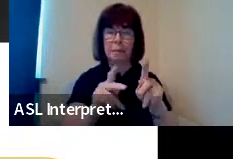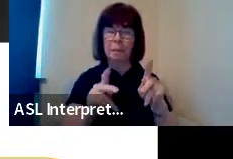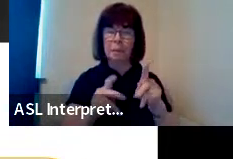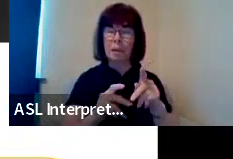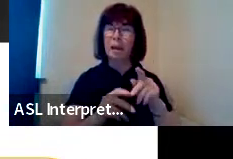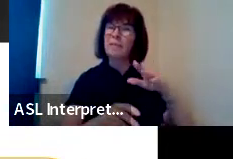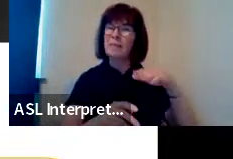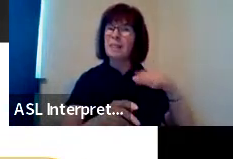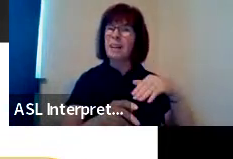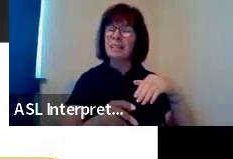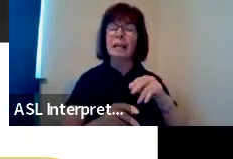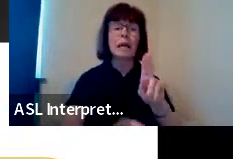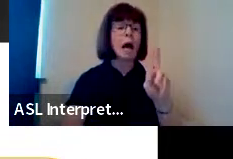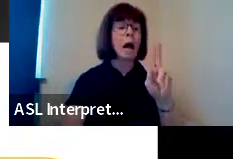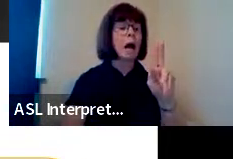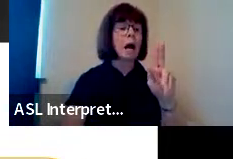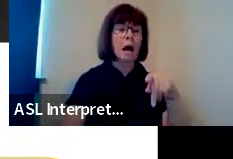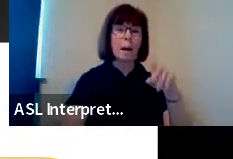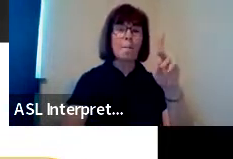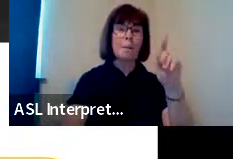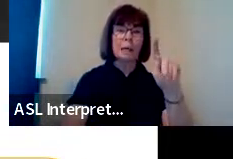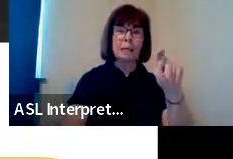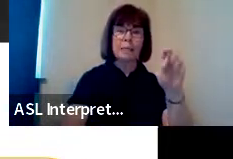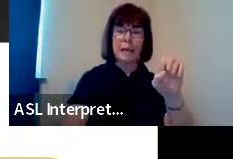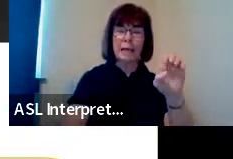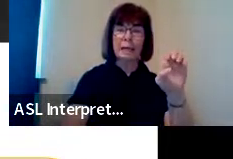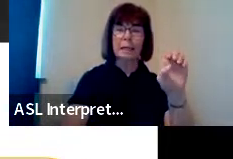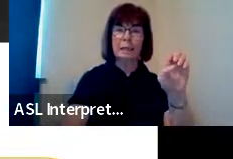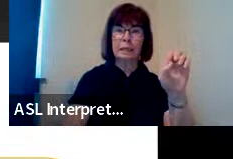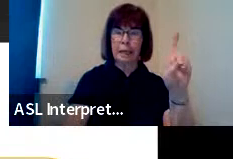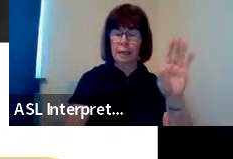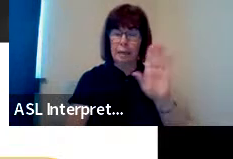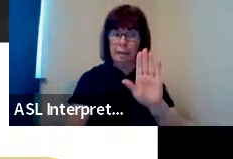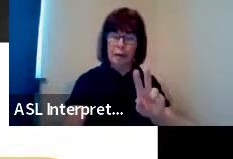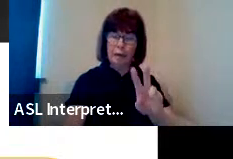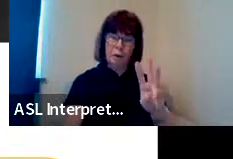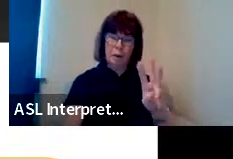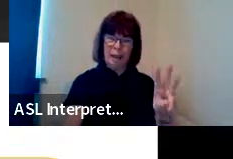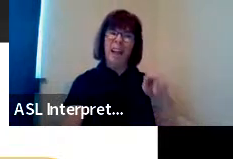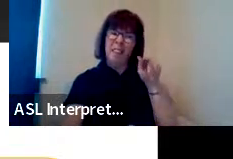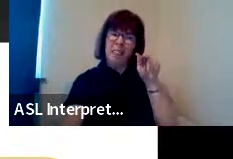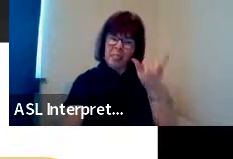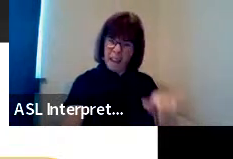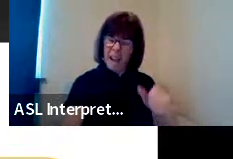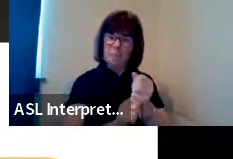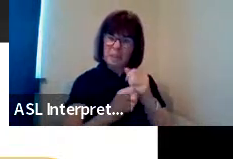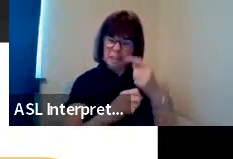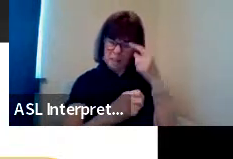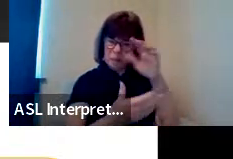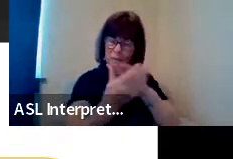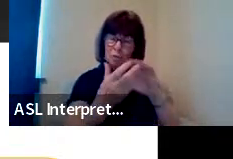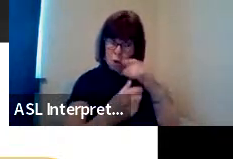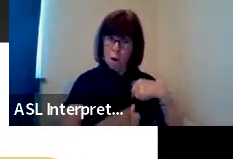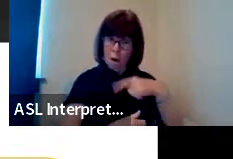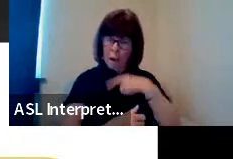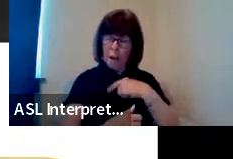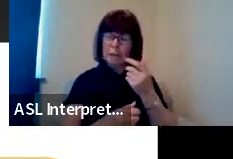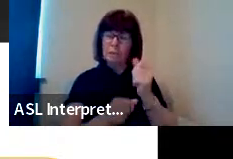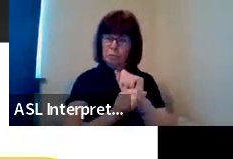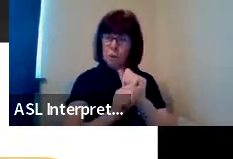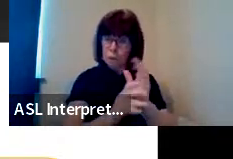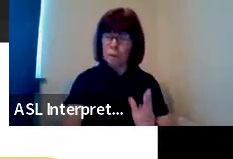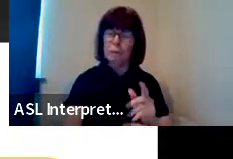their website, has created this confusion, not just for us like as workers, but also for community